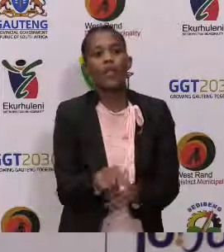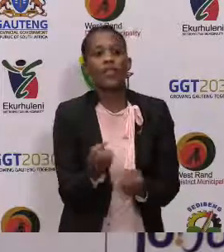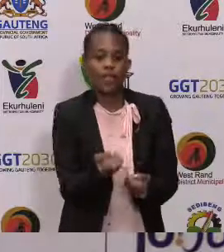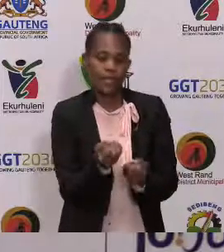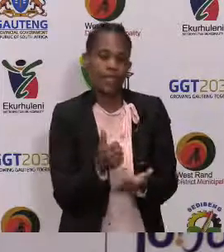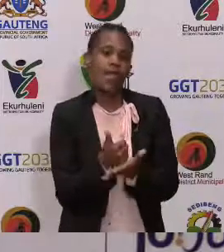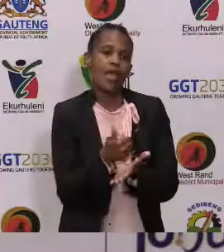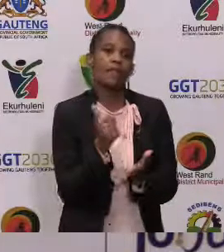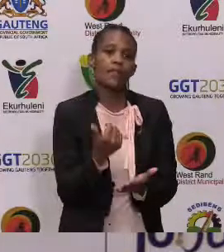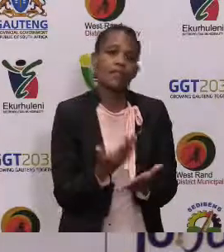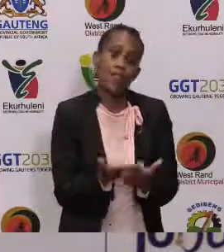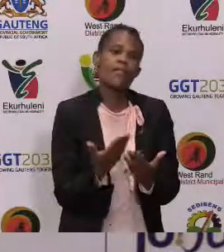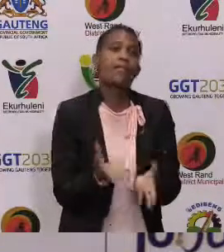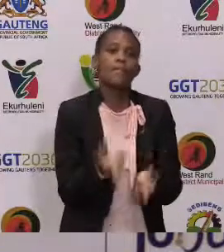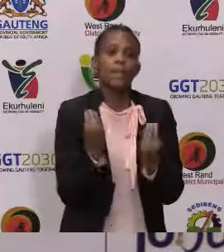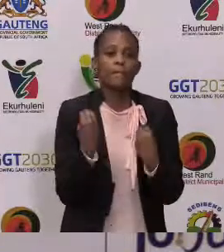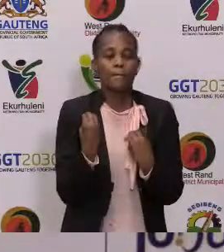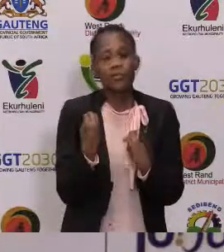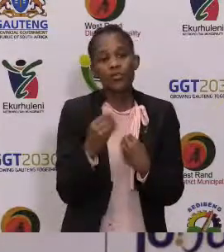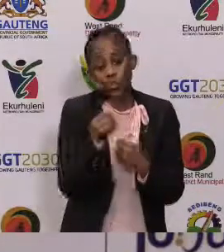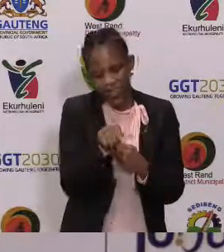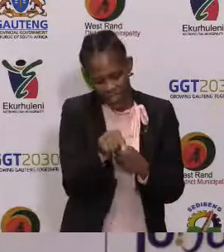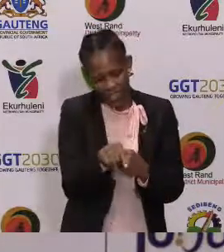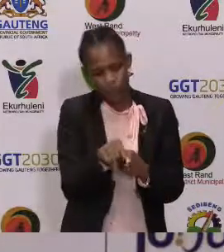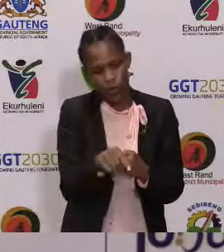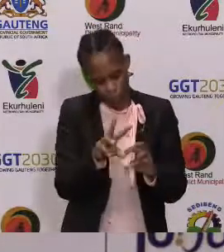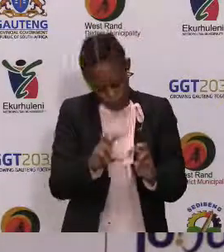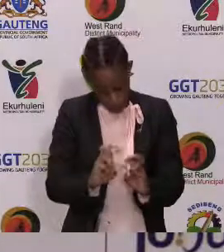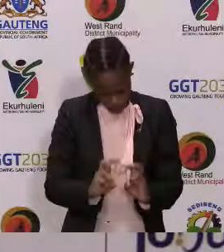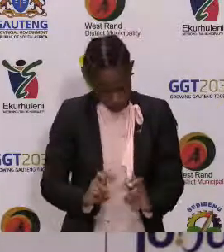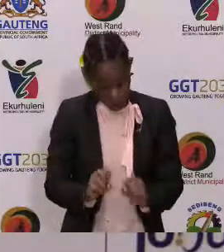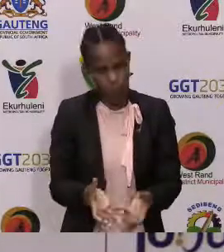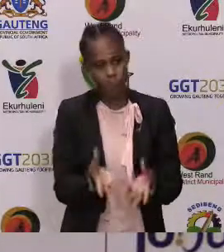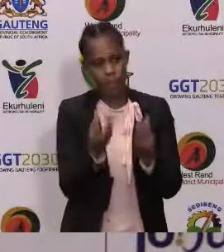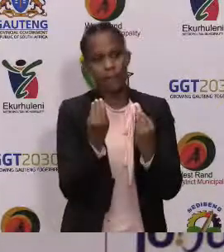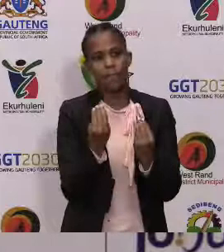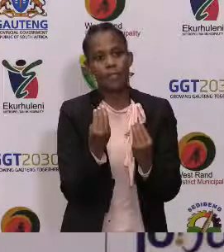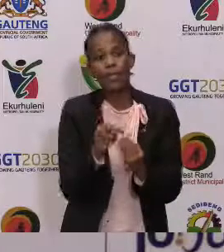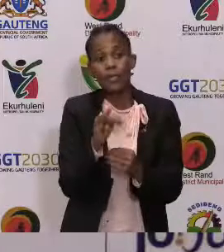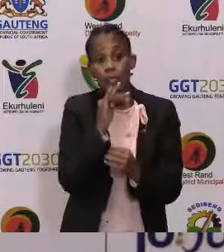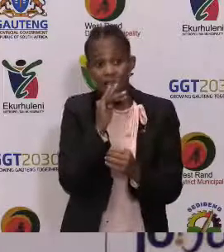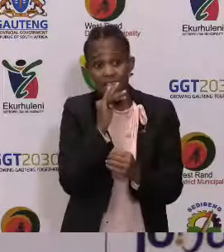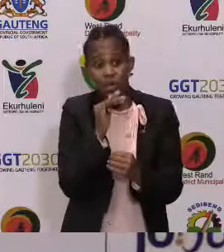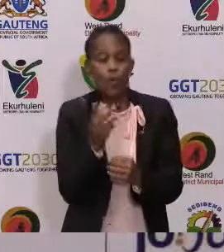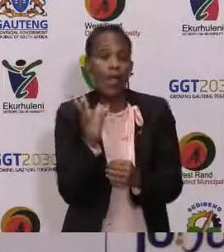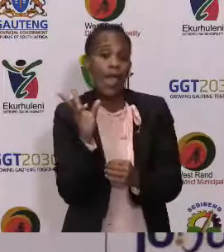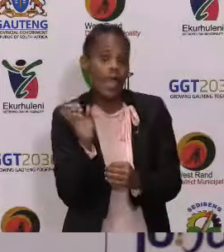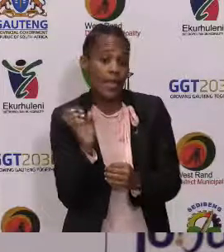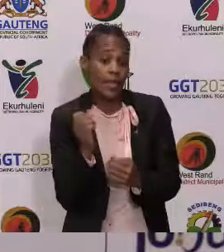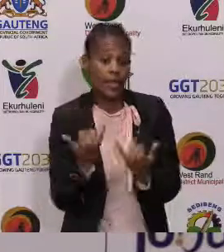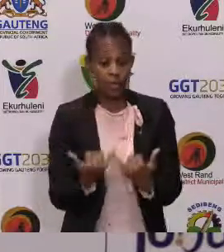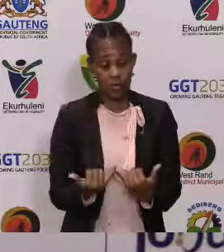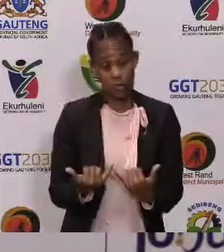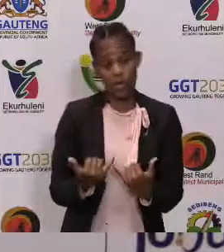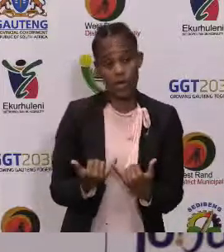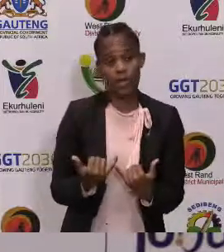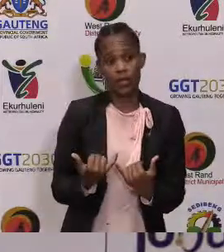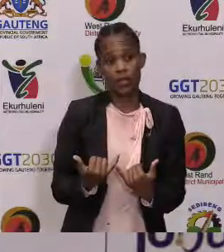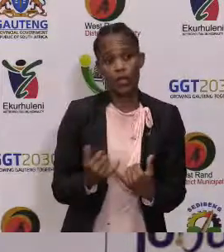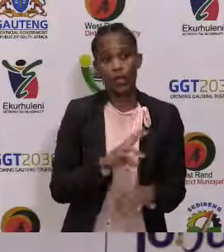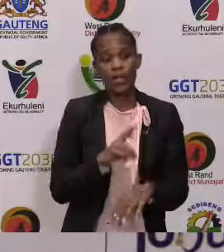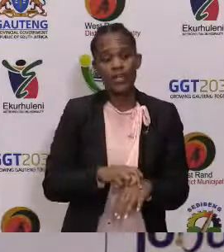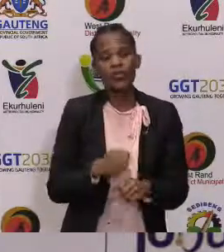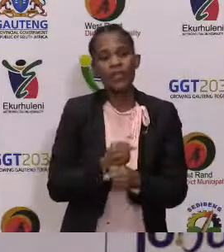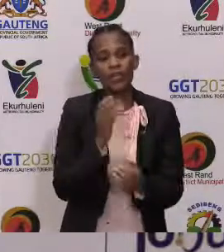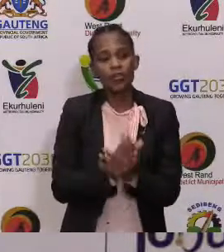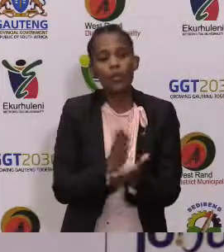And this is just in line with tracking in terms of virus. So as we've heard that we need to now ensure